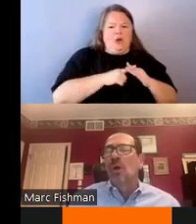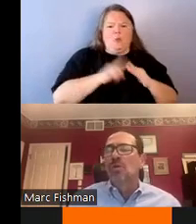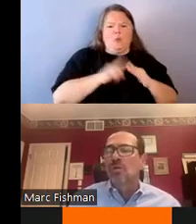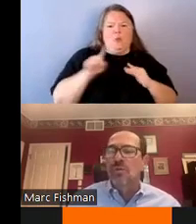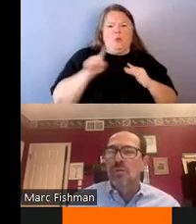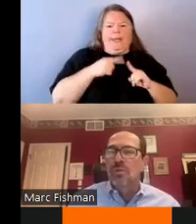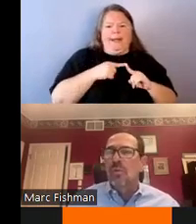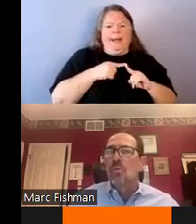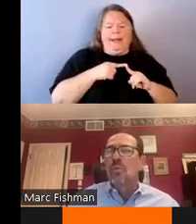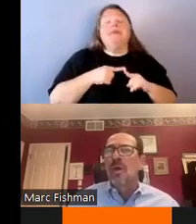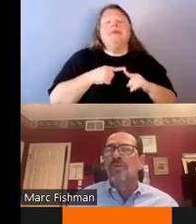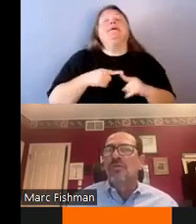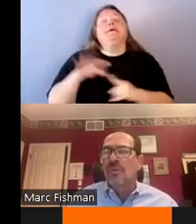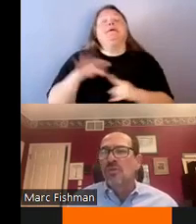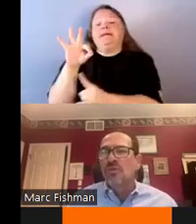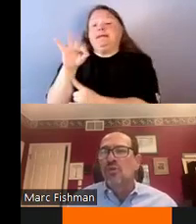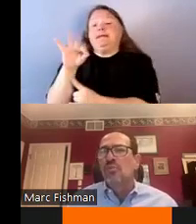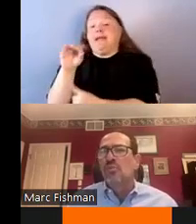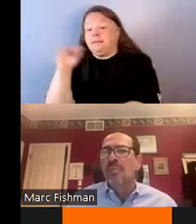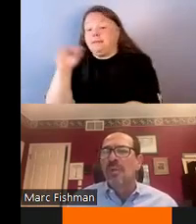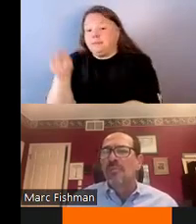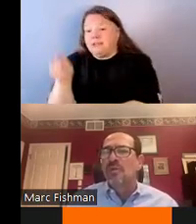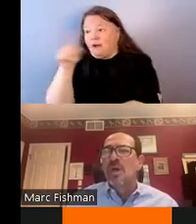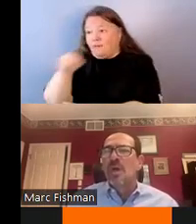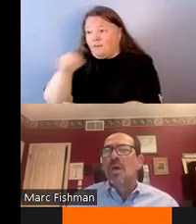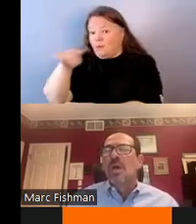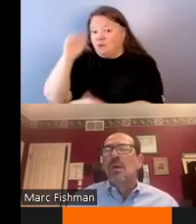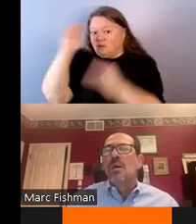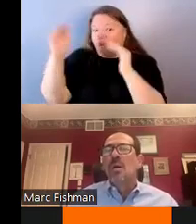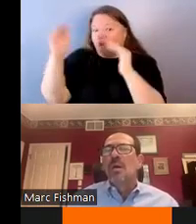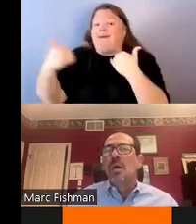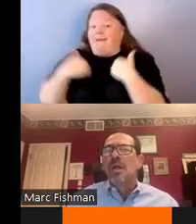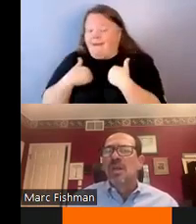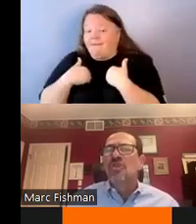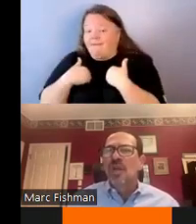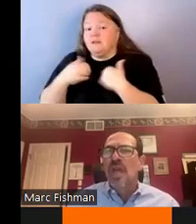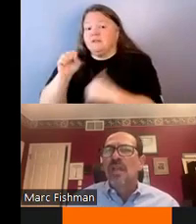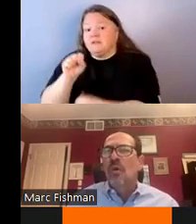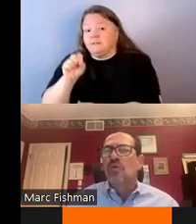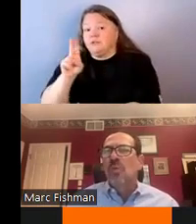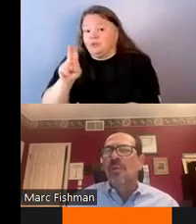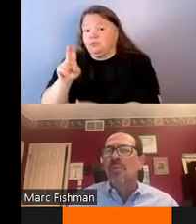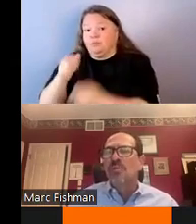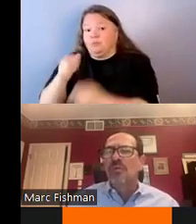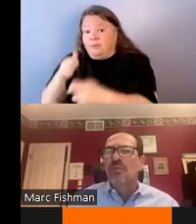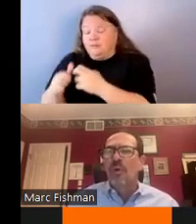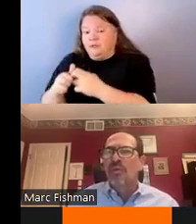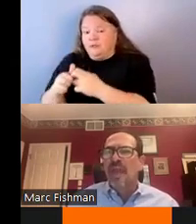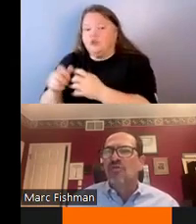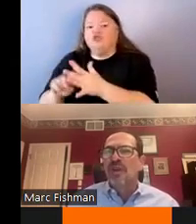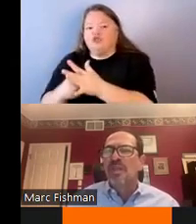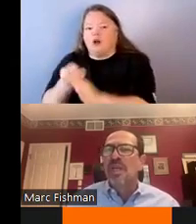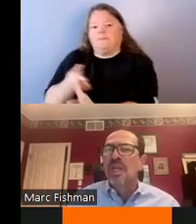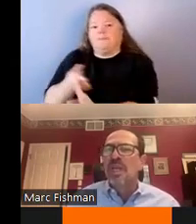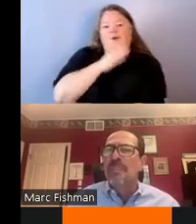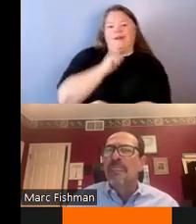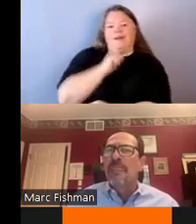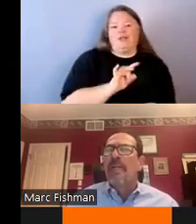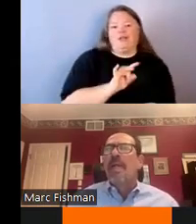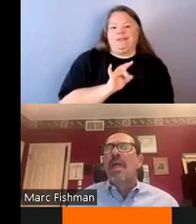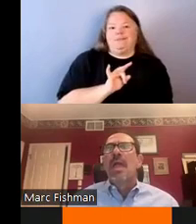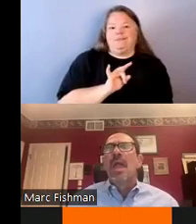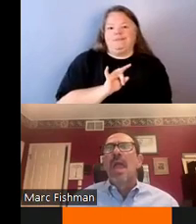of adults with substance use problems initiated those problems before the age of